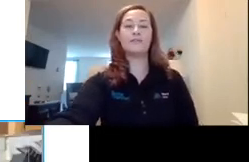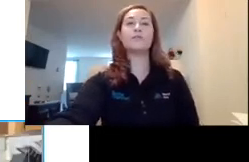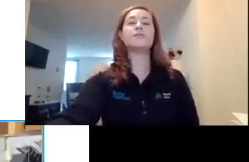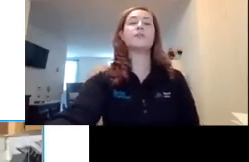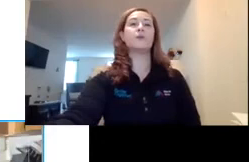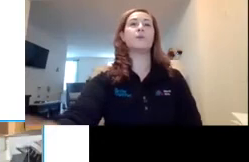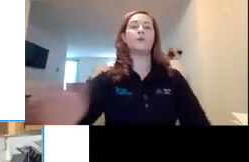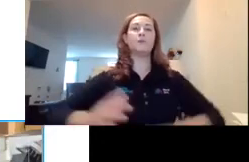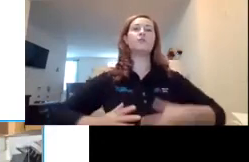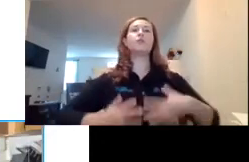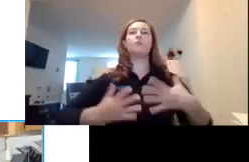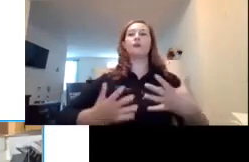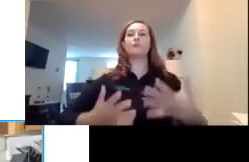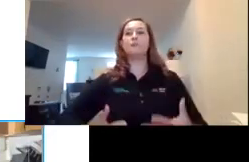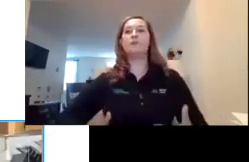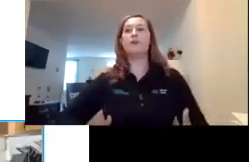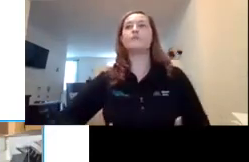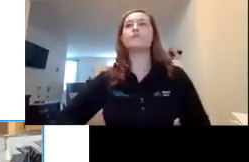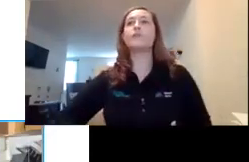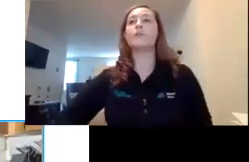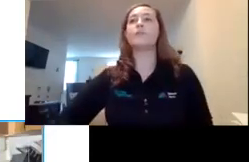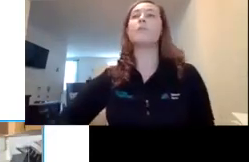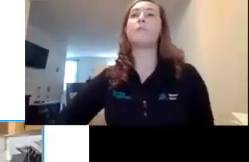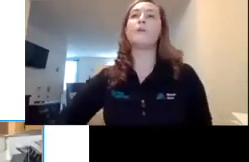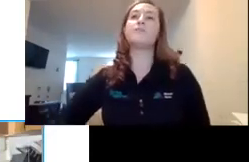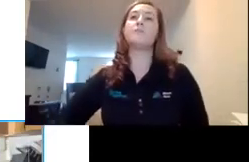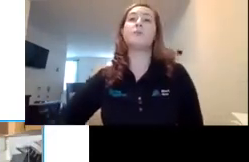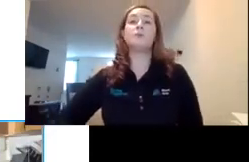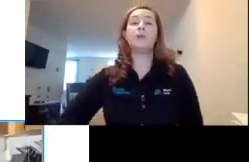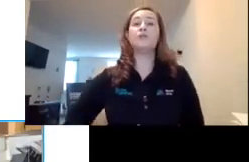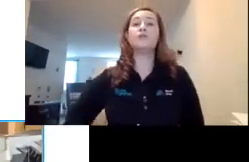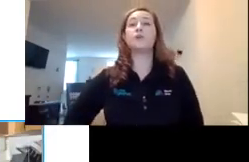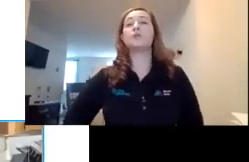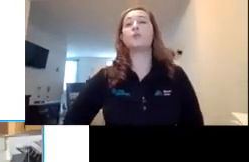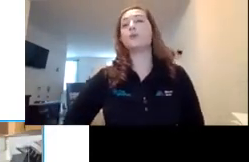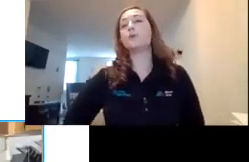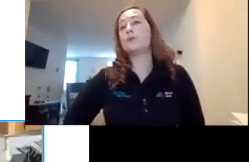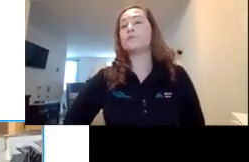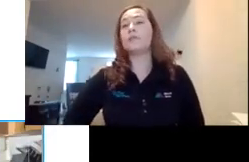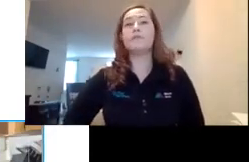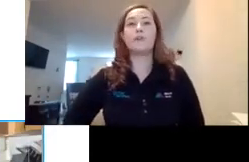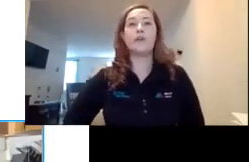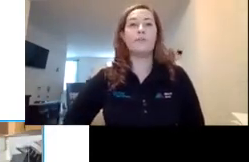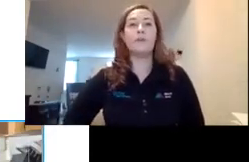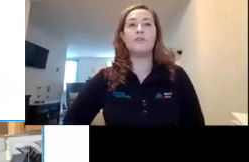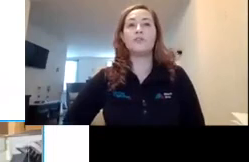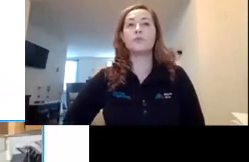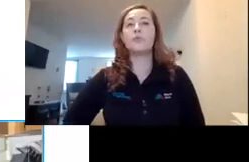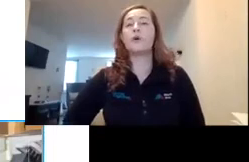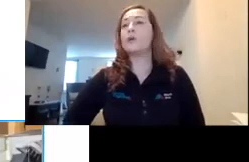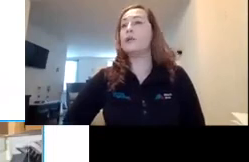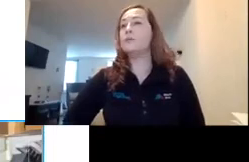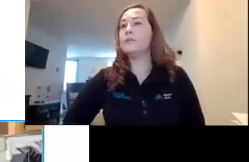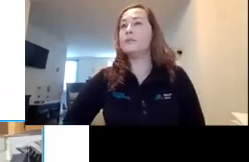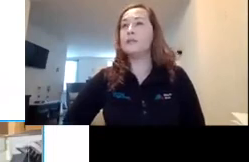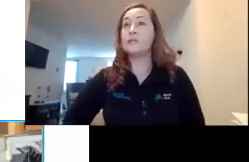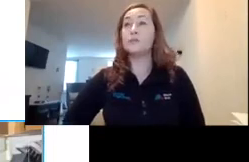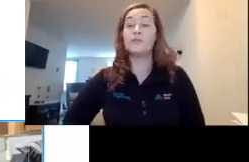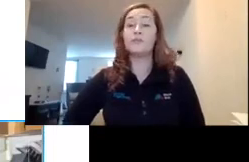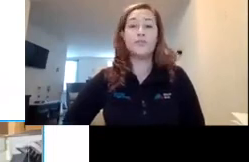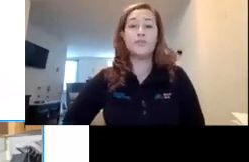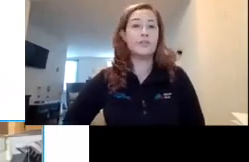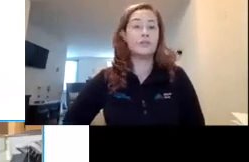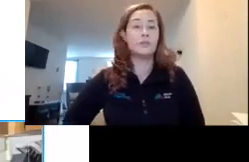And of course, when we talk about the most vulnerable patient population, we couldn't really forget patients who are limited